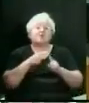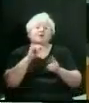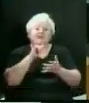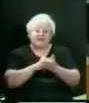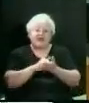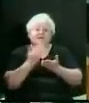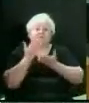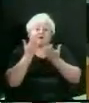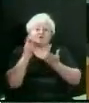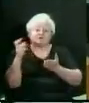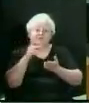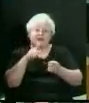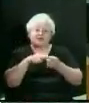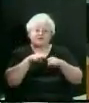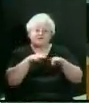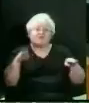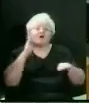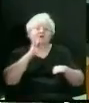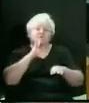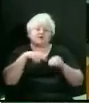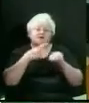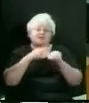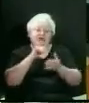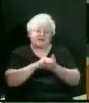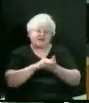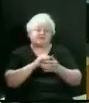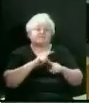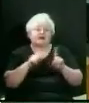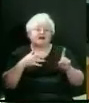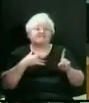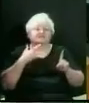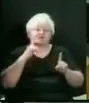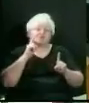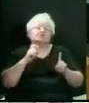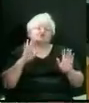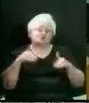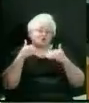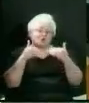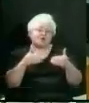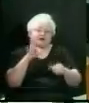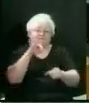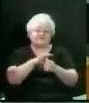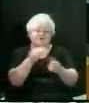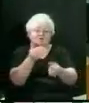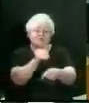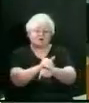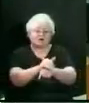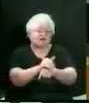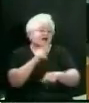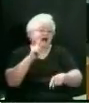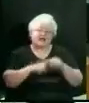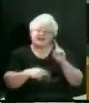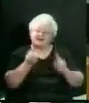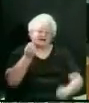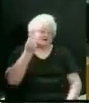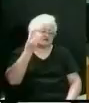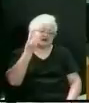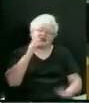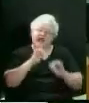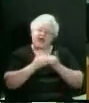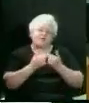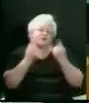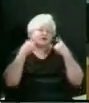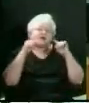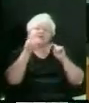the floor as to my feelings about that, but I think we should go ahead and do this tonight. I really just can't see what's going to be accomplished